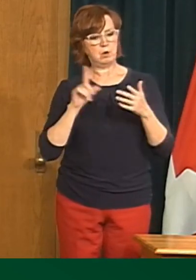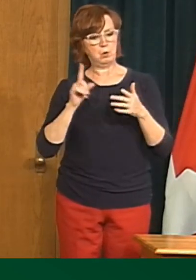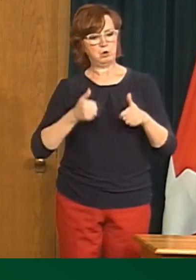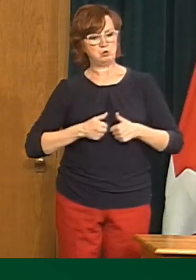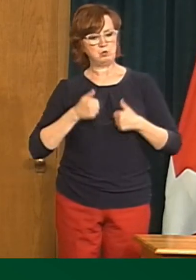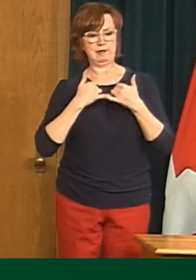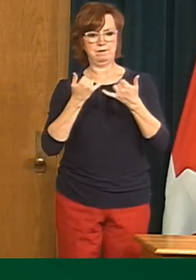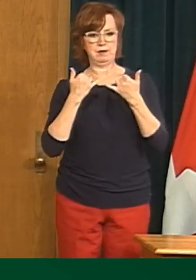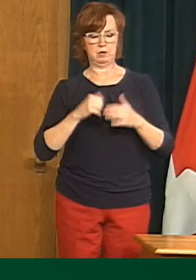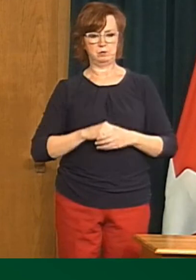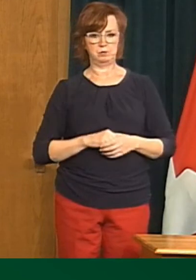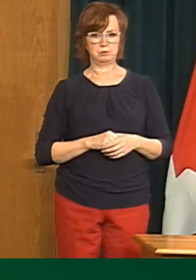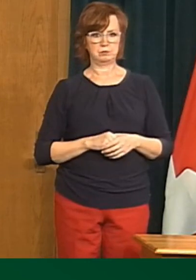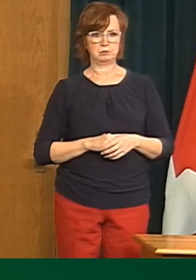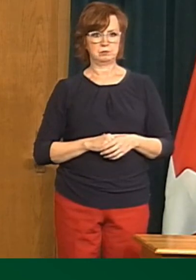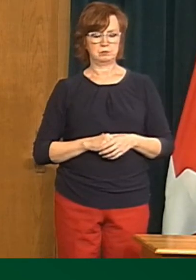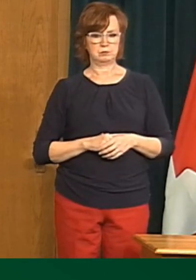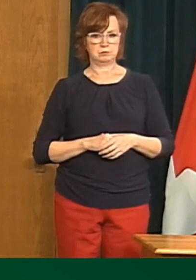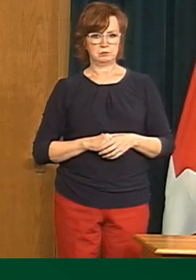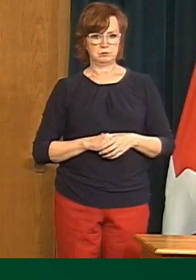that in fact is where they're counted.